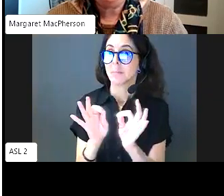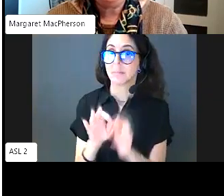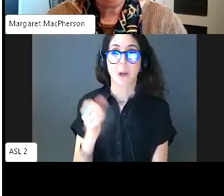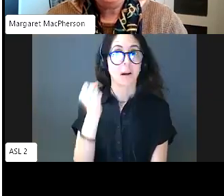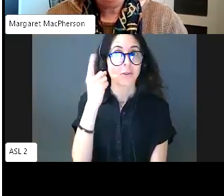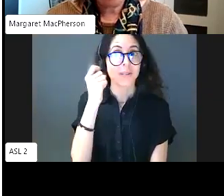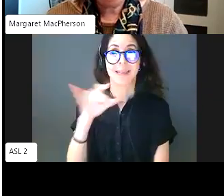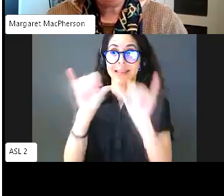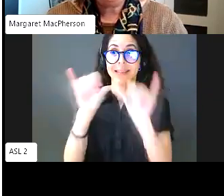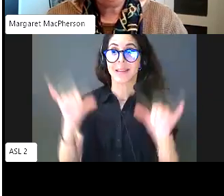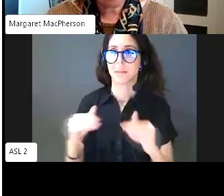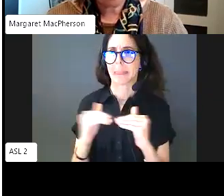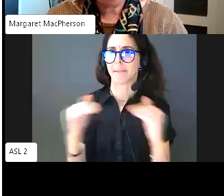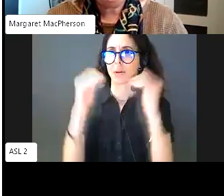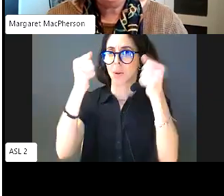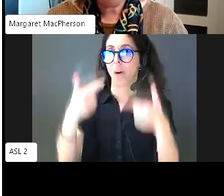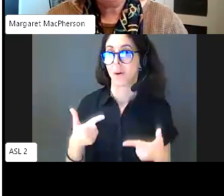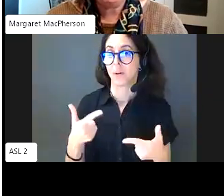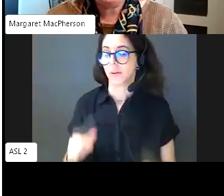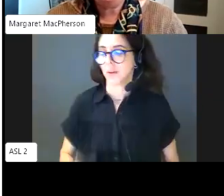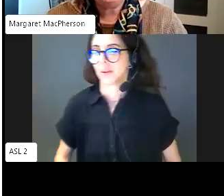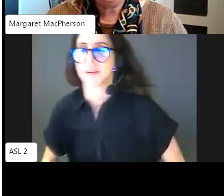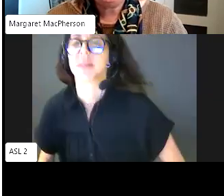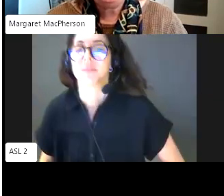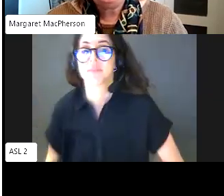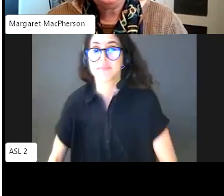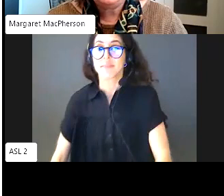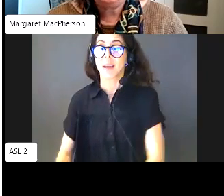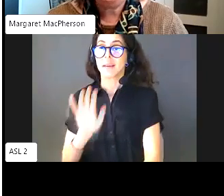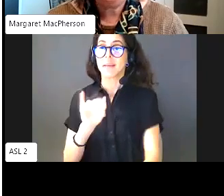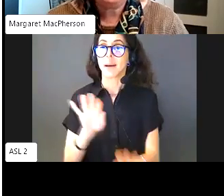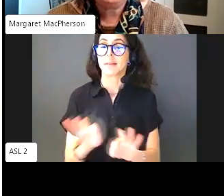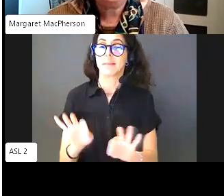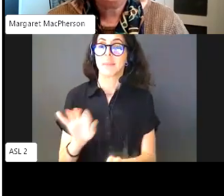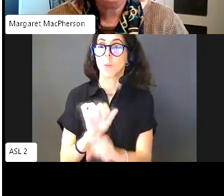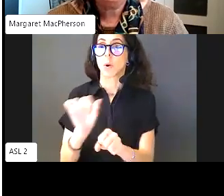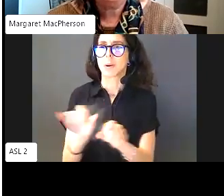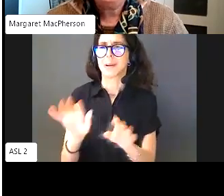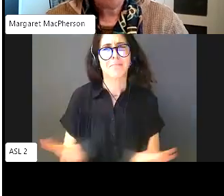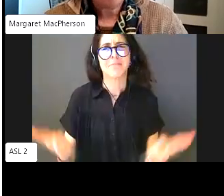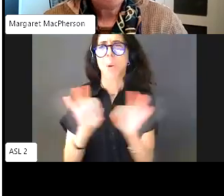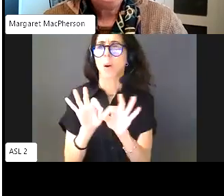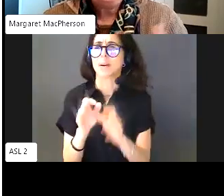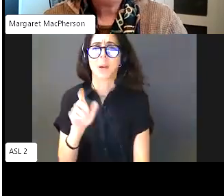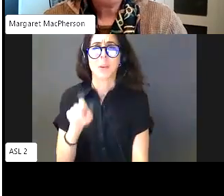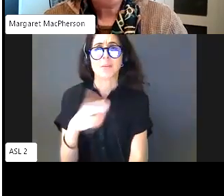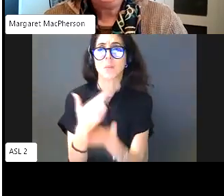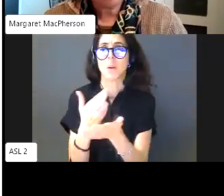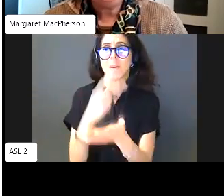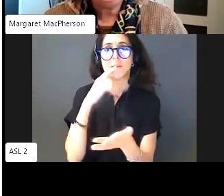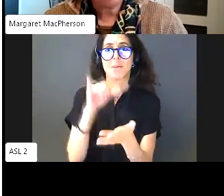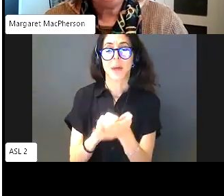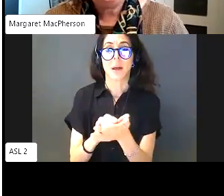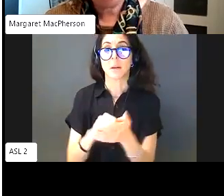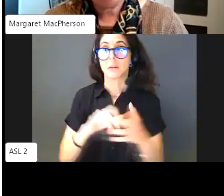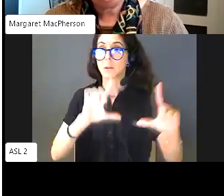of the system. This work is important work that needs to be resourced. So these slides